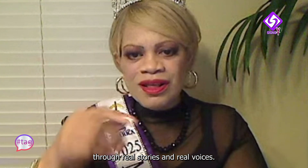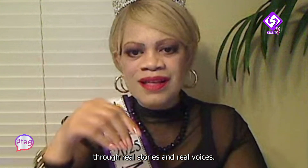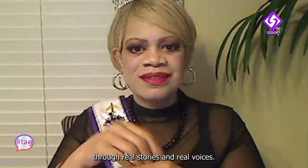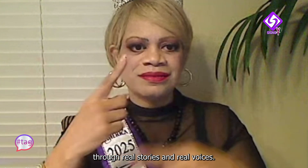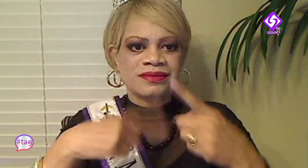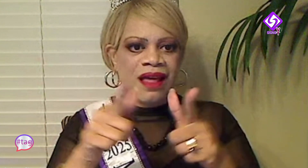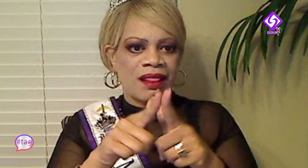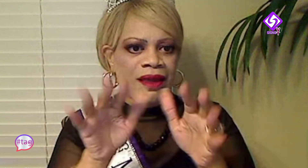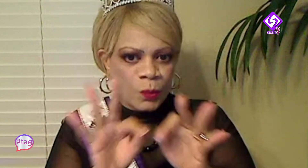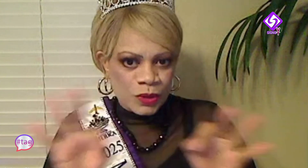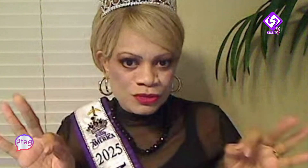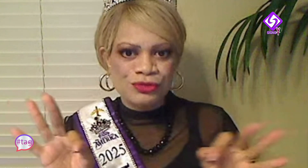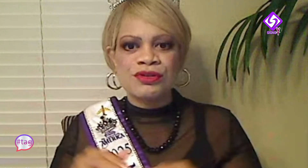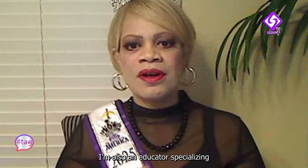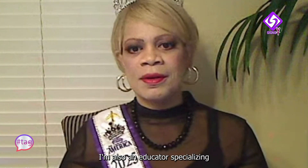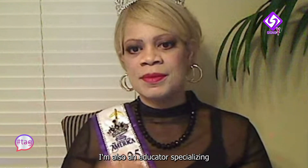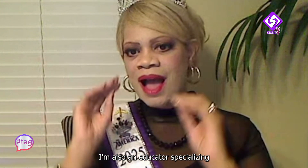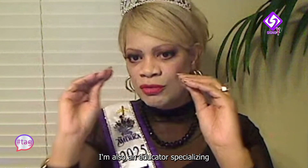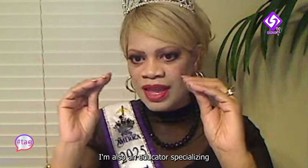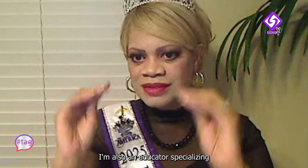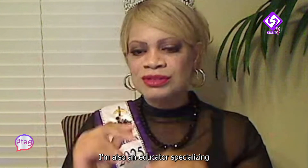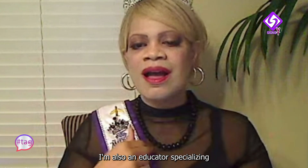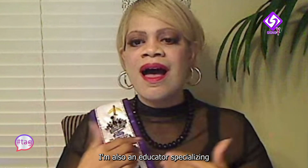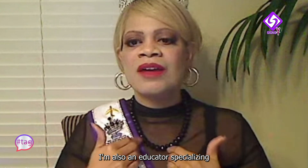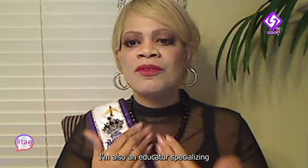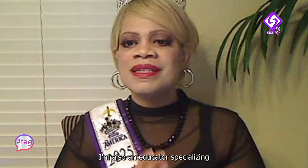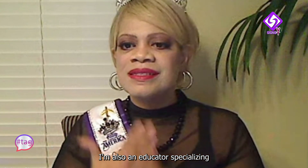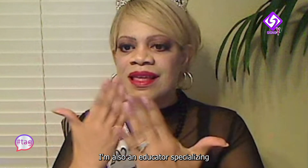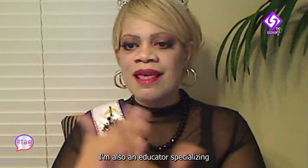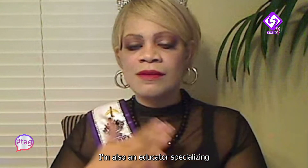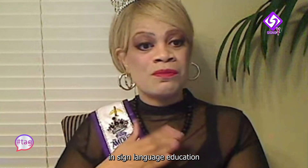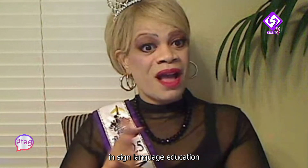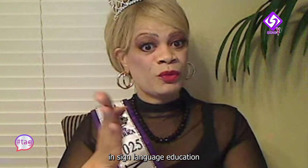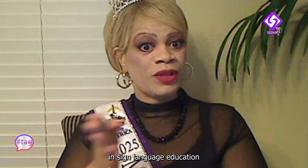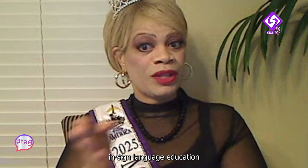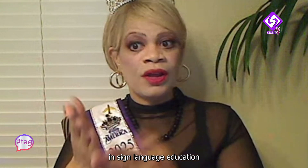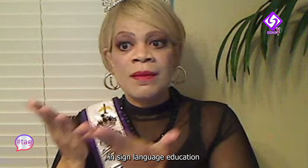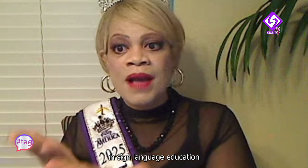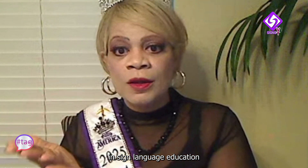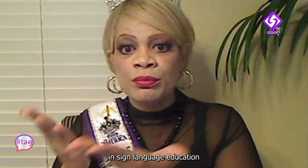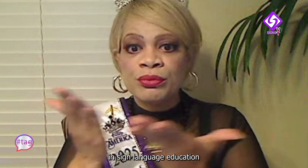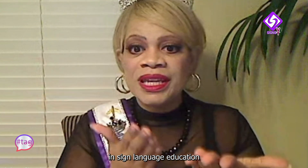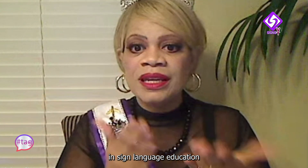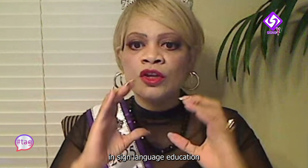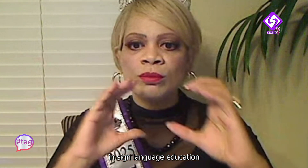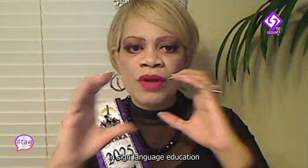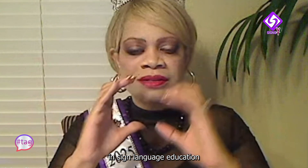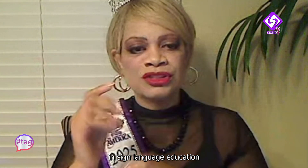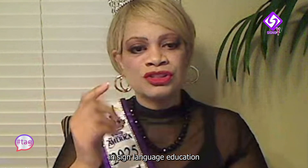real voices. I'm also an educator specializing in sign language education.